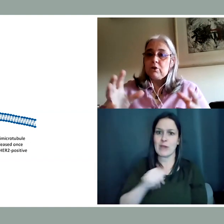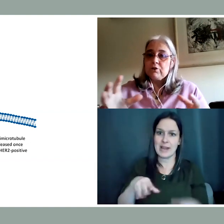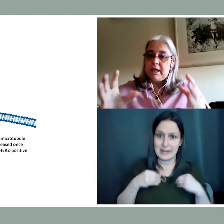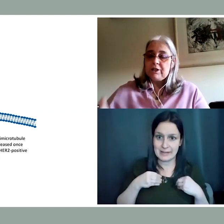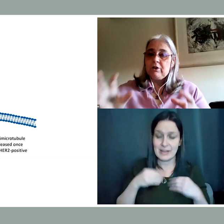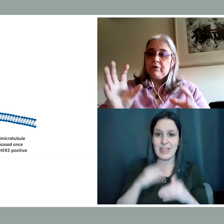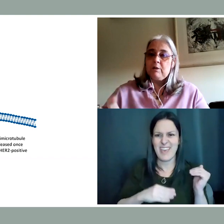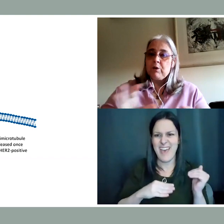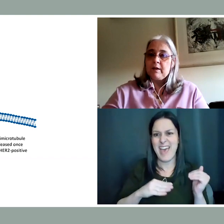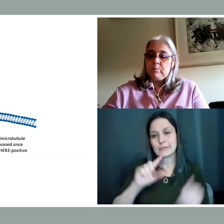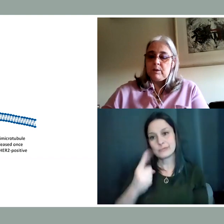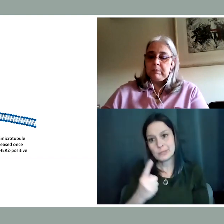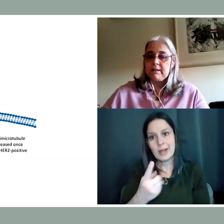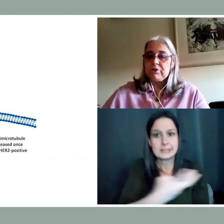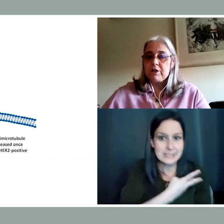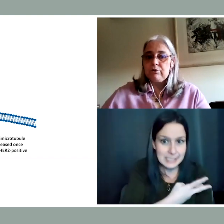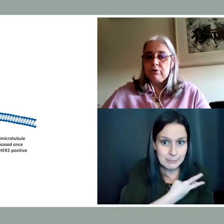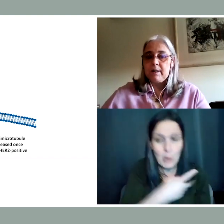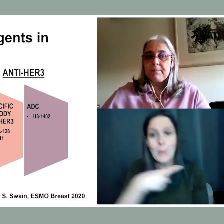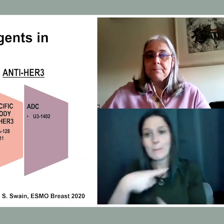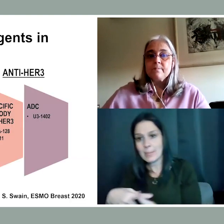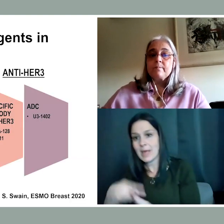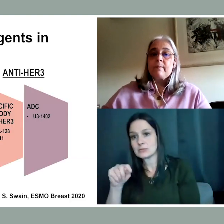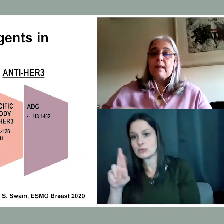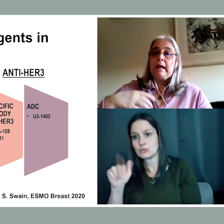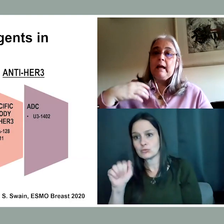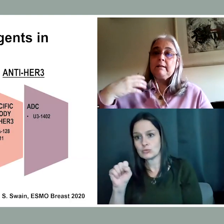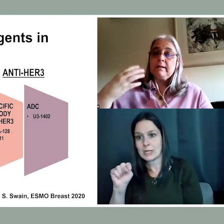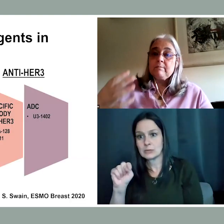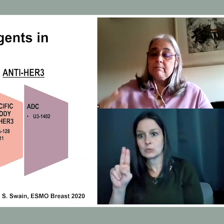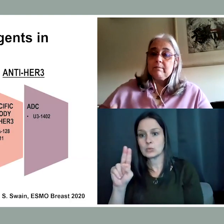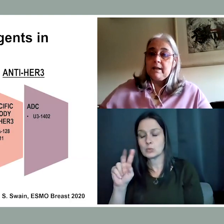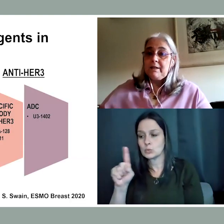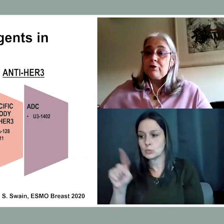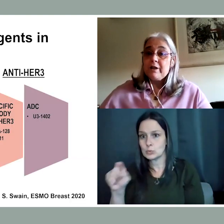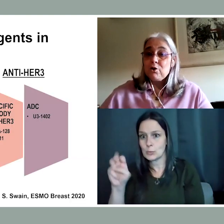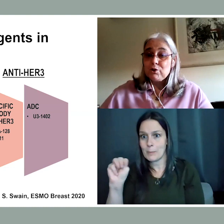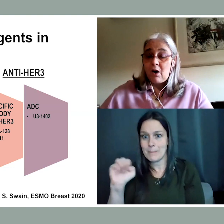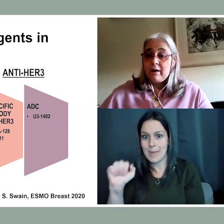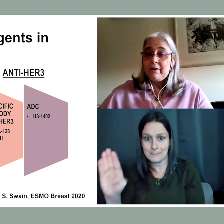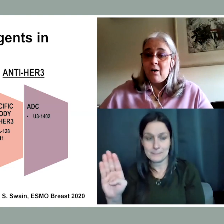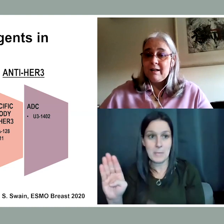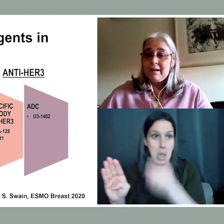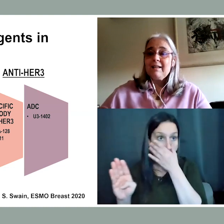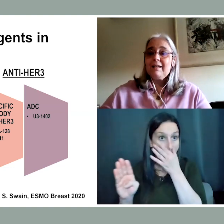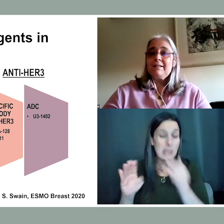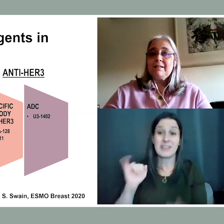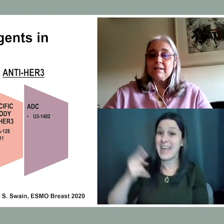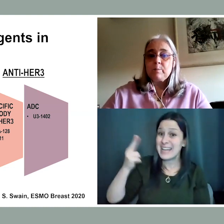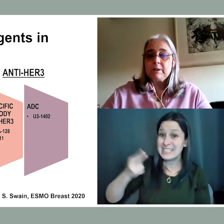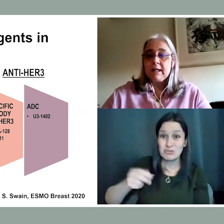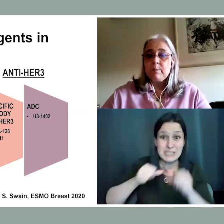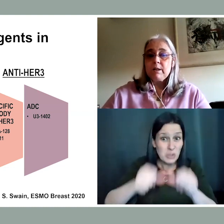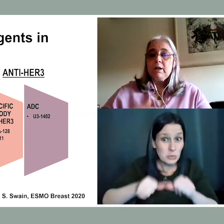the association of chemotherapy plus trastuzumab. And the history goes on and on in